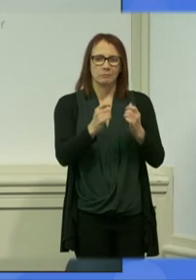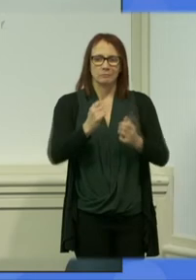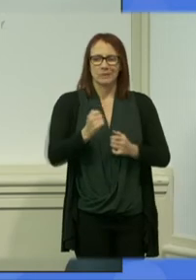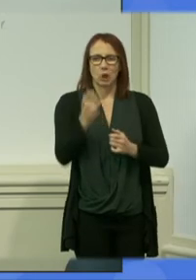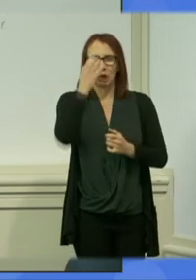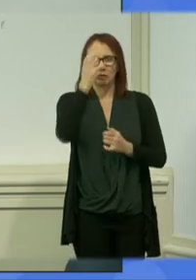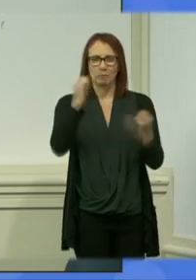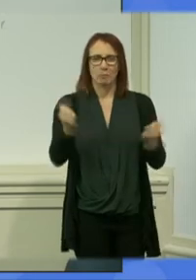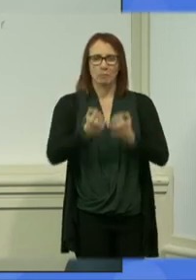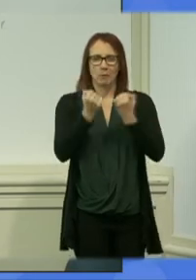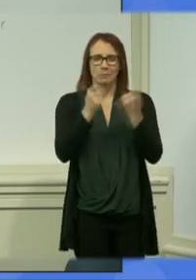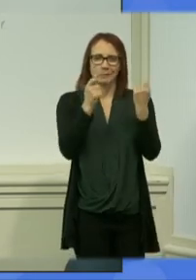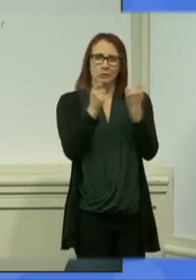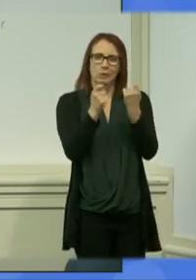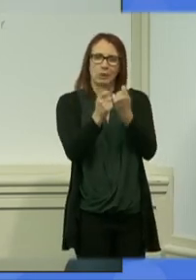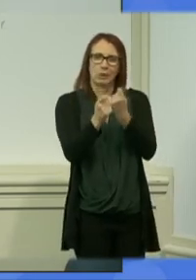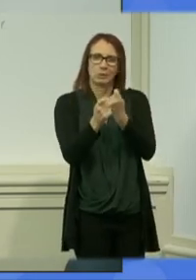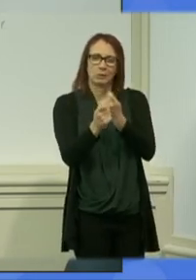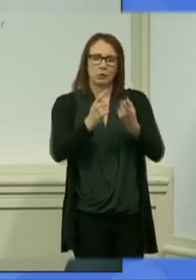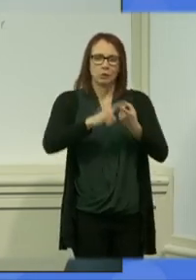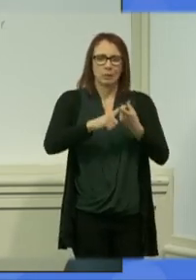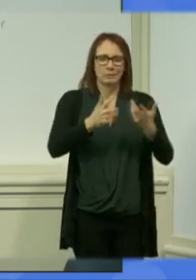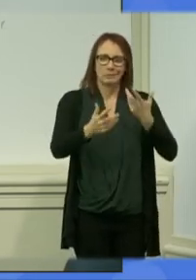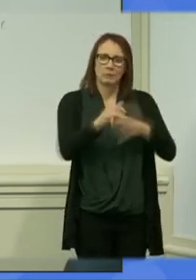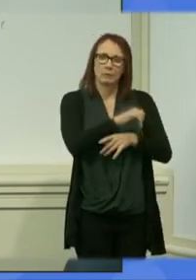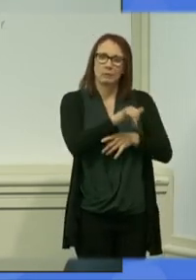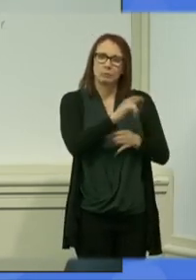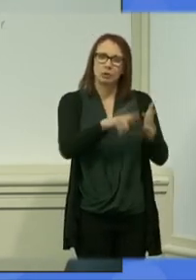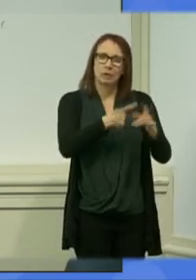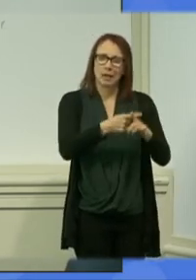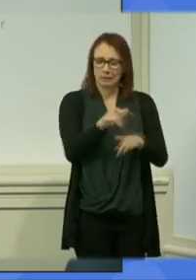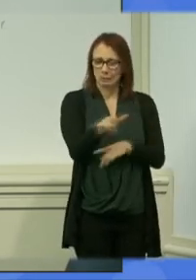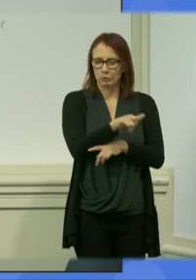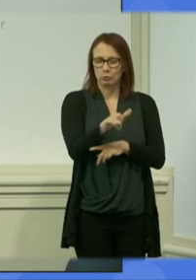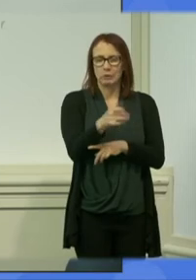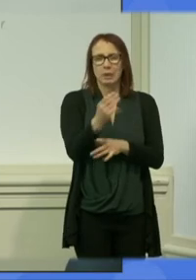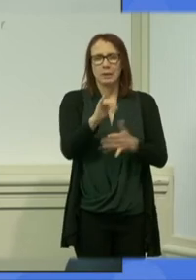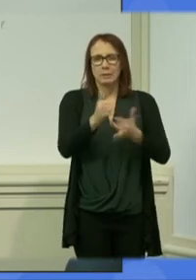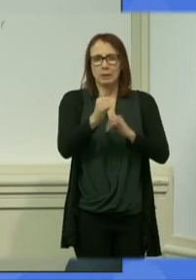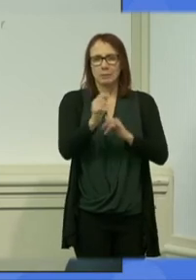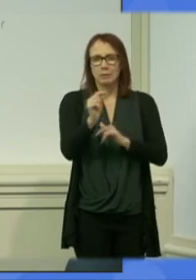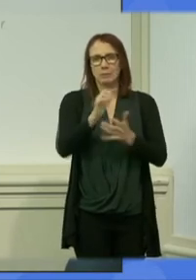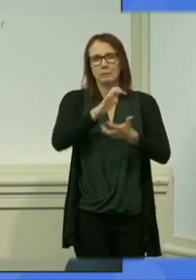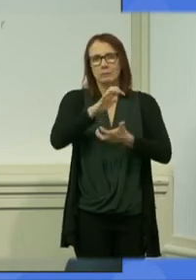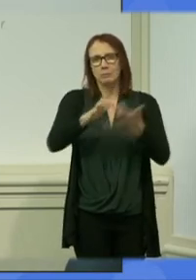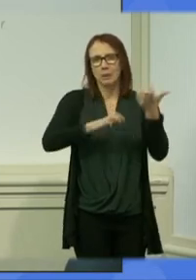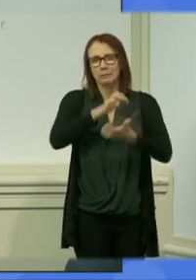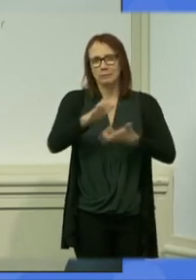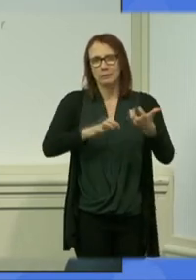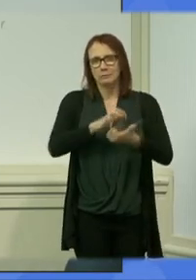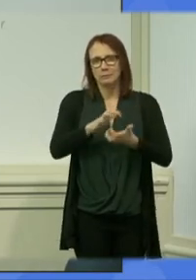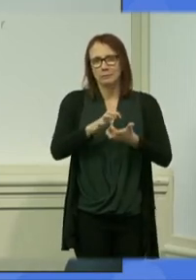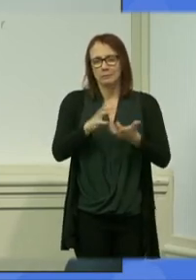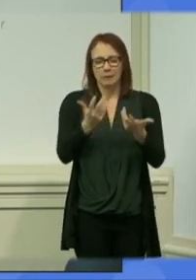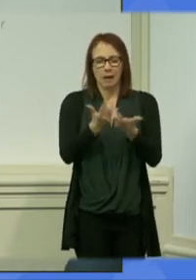powers differs depending which tax you're looking at. So some of the levers can be a bit complicated, and how some of those